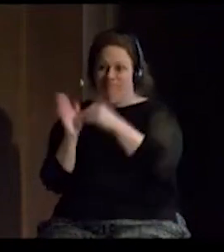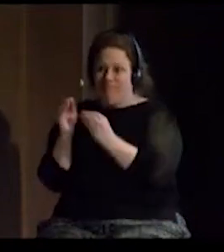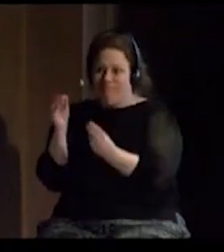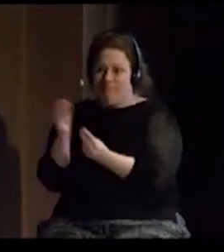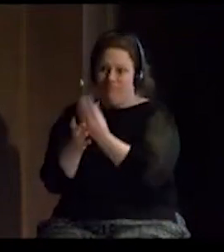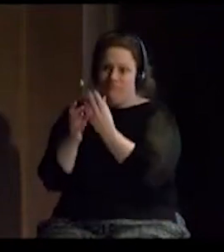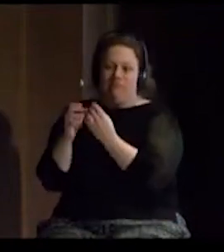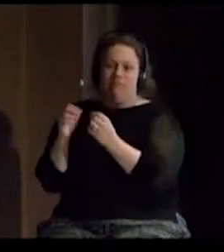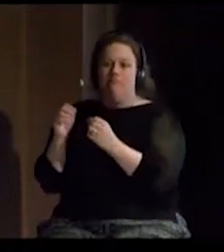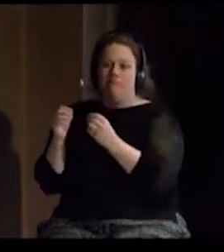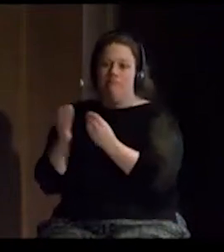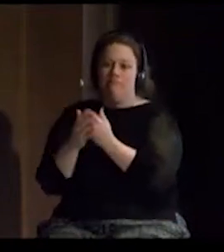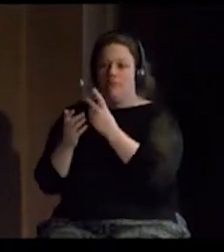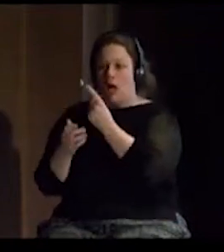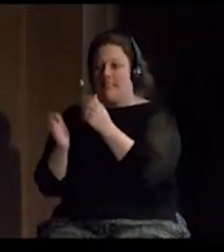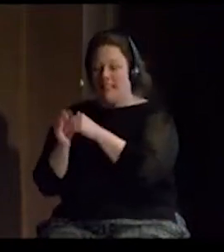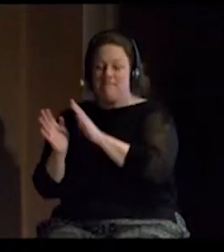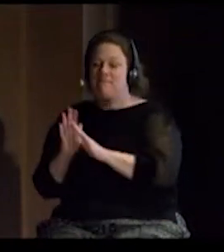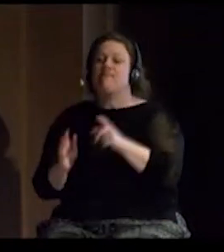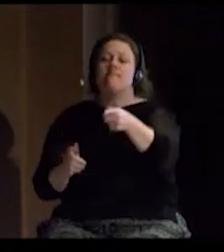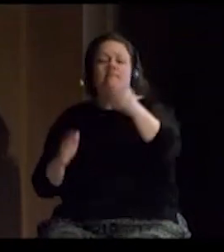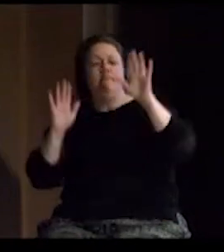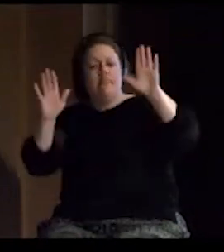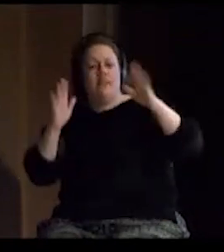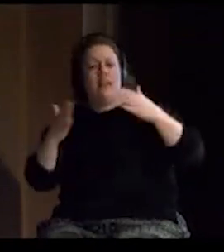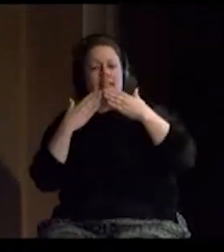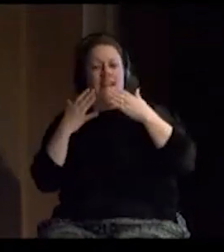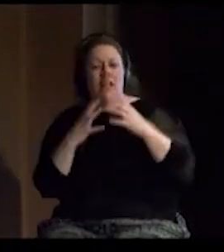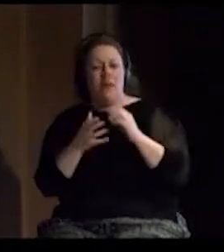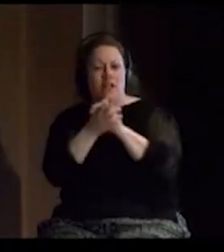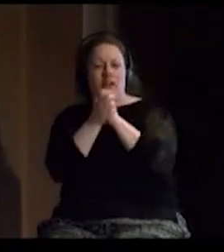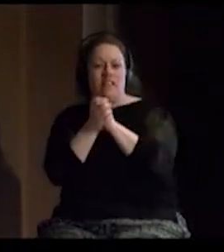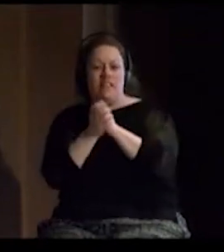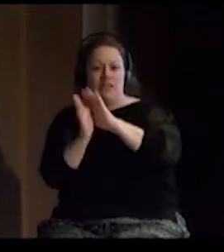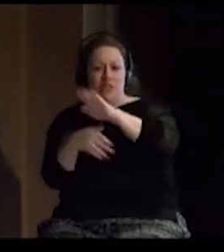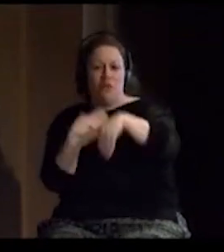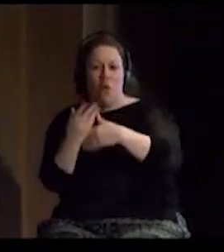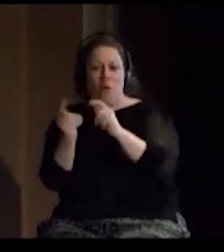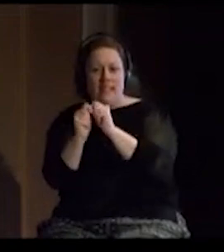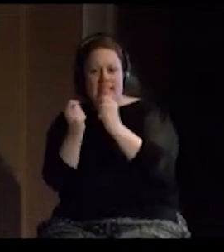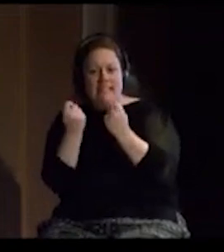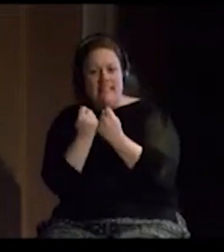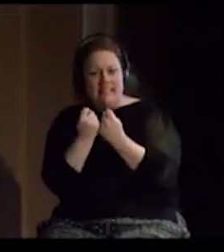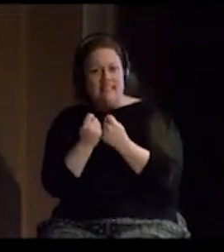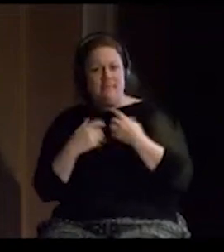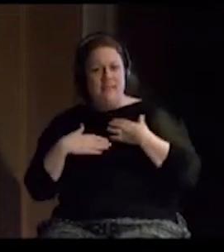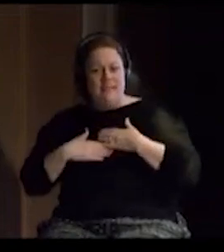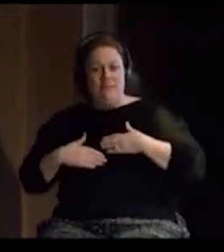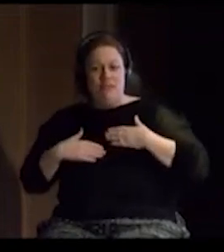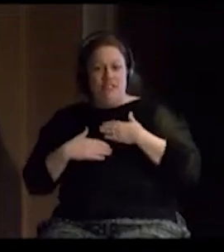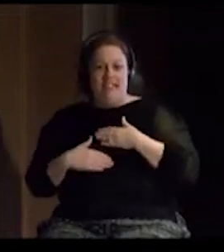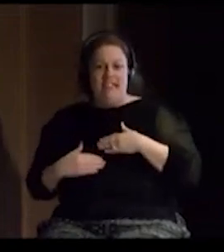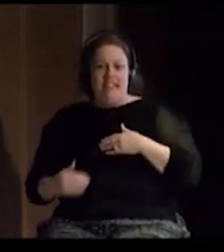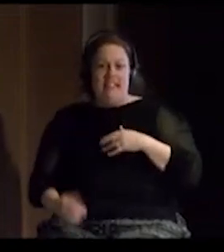Terrific, Audrey. Thanks so much for your talk, and congratulations to the entire team. And I particularly appreciated